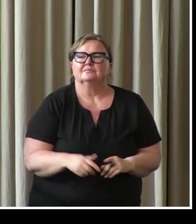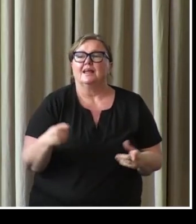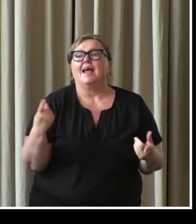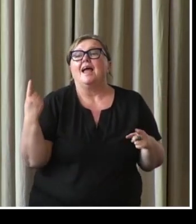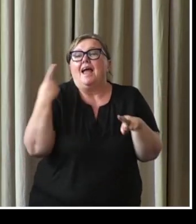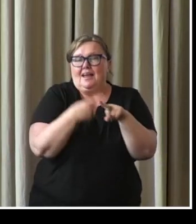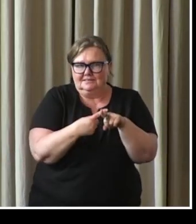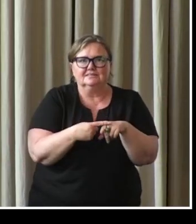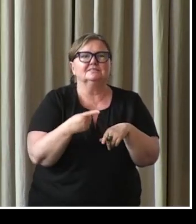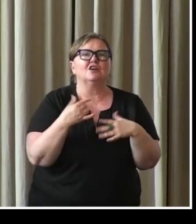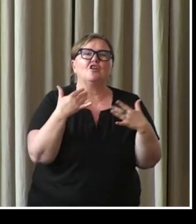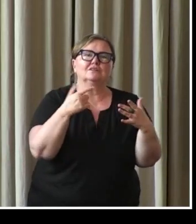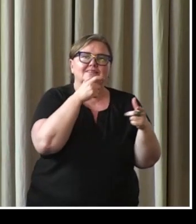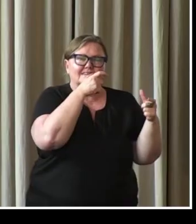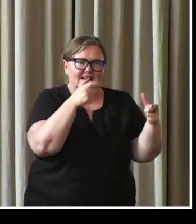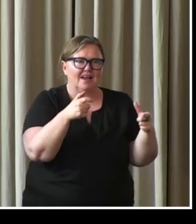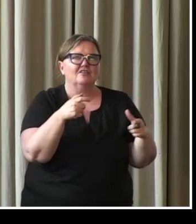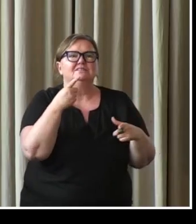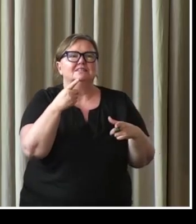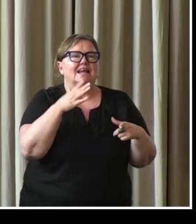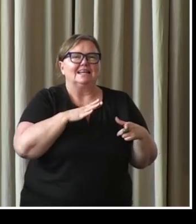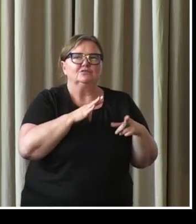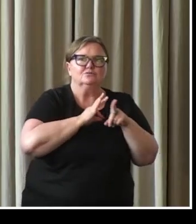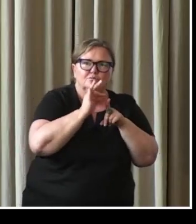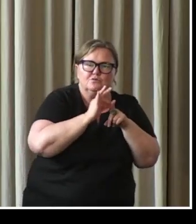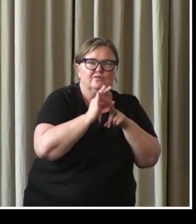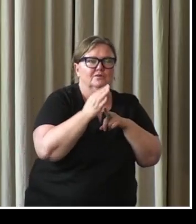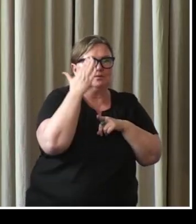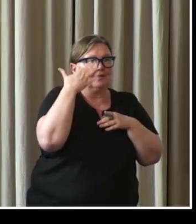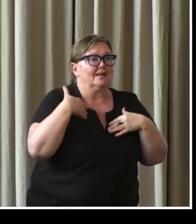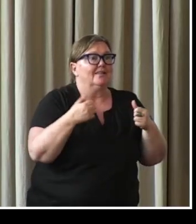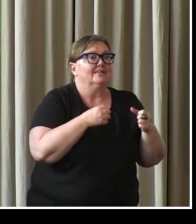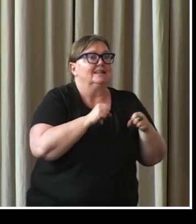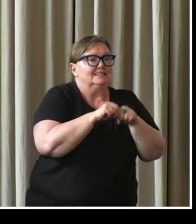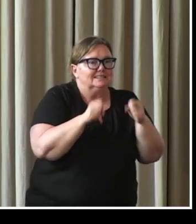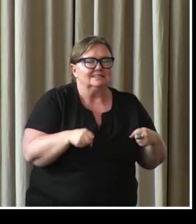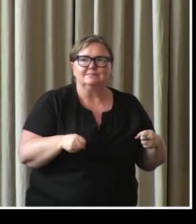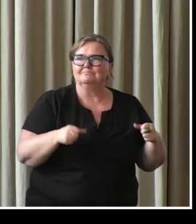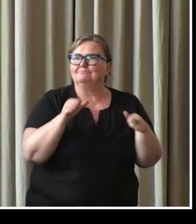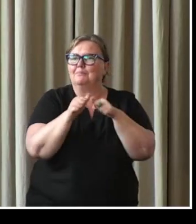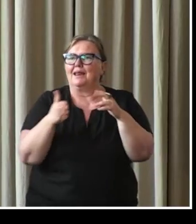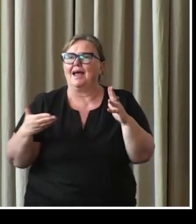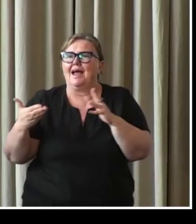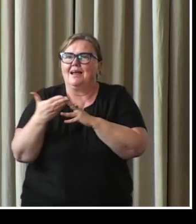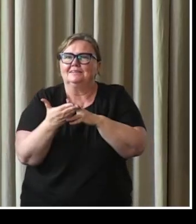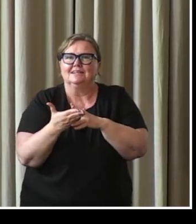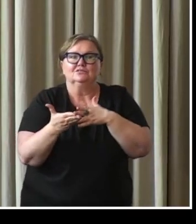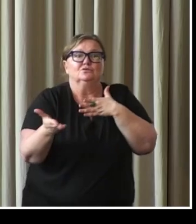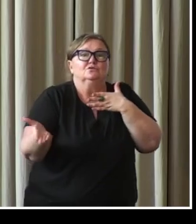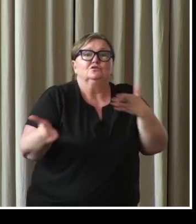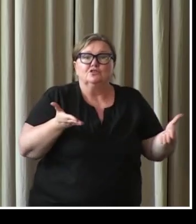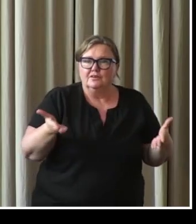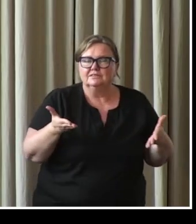Unsurprisingly, lots of carers spoke to us about the need for improvements to the mental health system, including better access to mental health